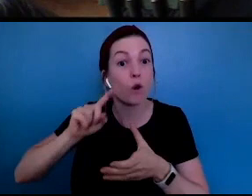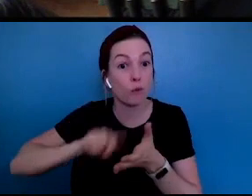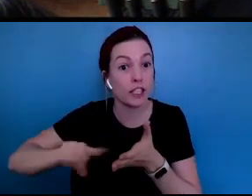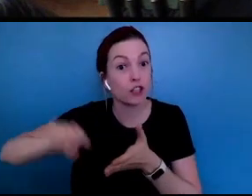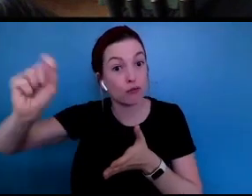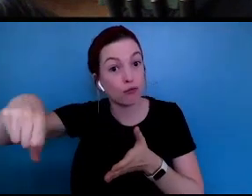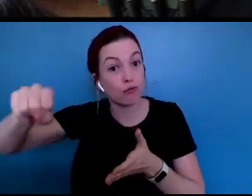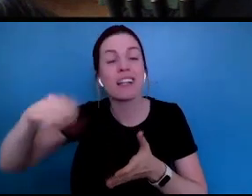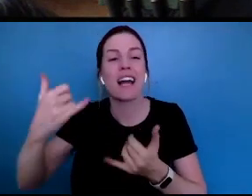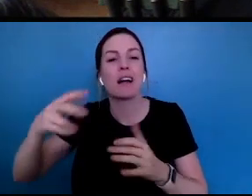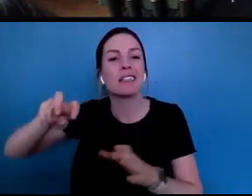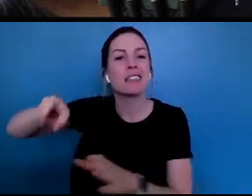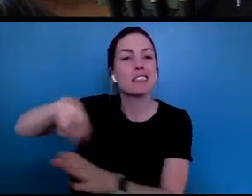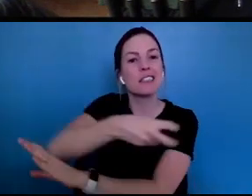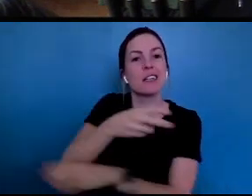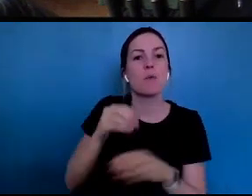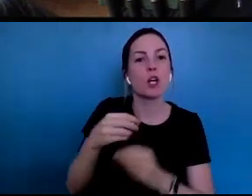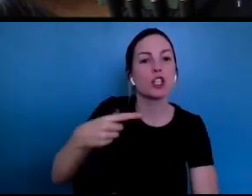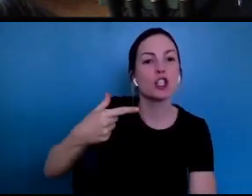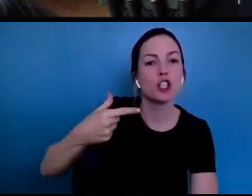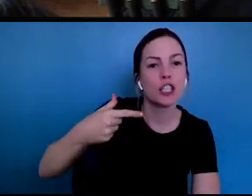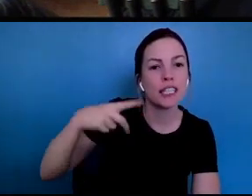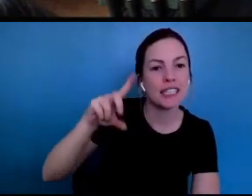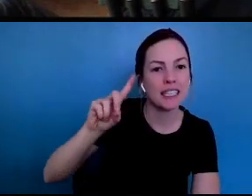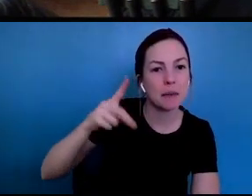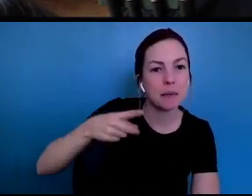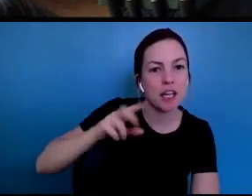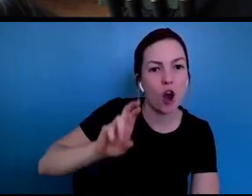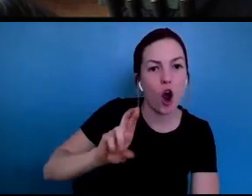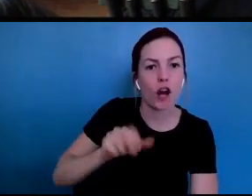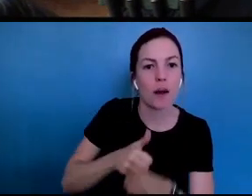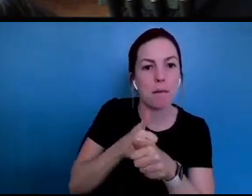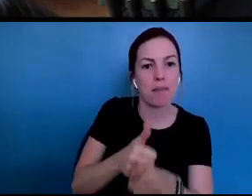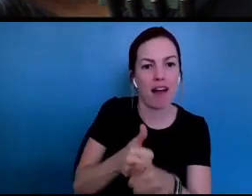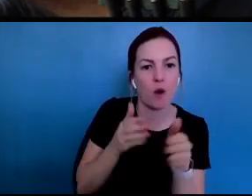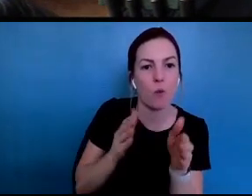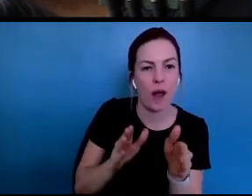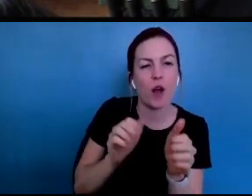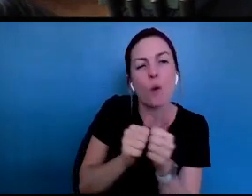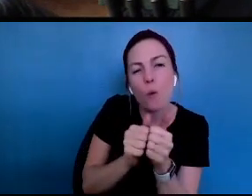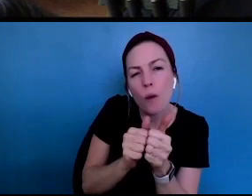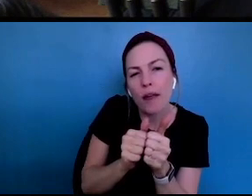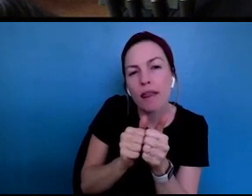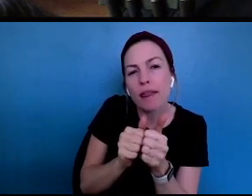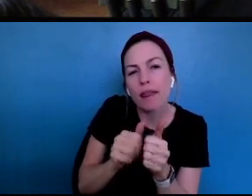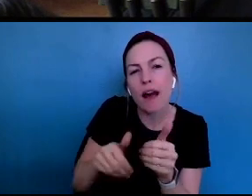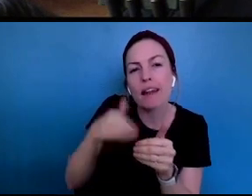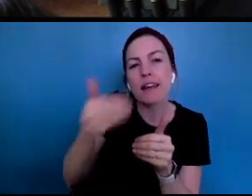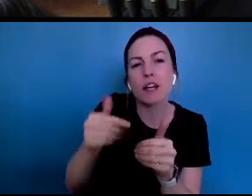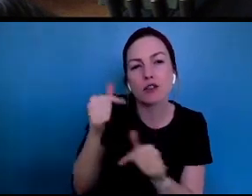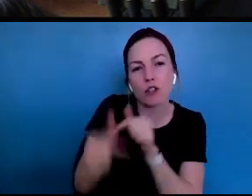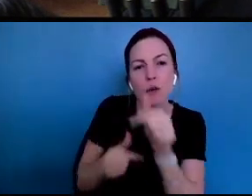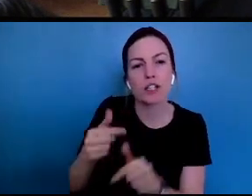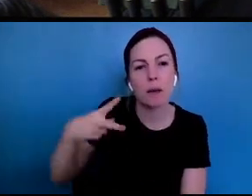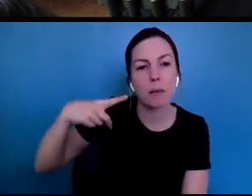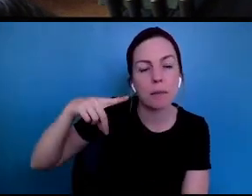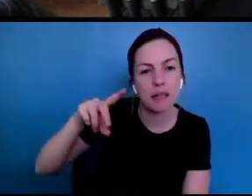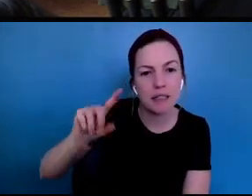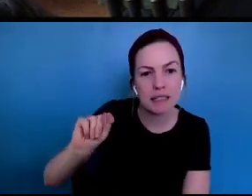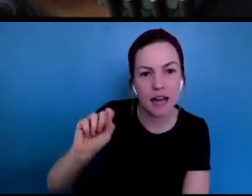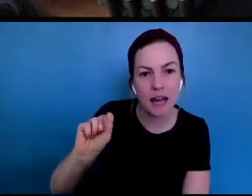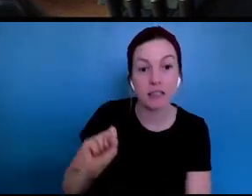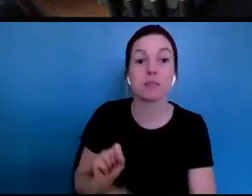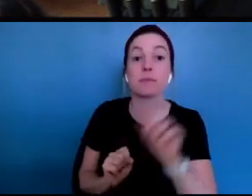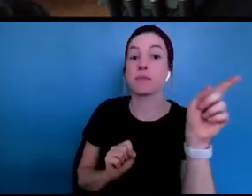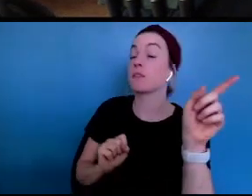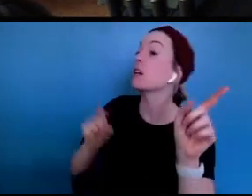moving to a more GDPR compliant way to do that with a twist of new next generation PETS. Jay, in the back, you had a